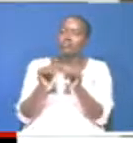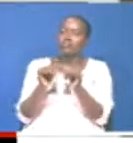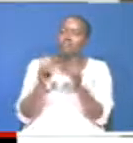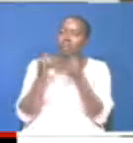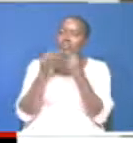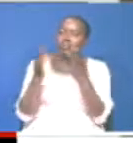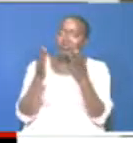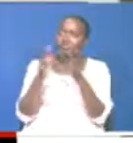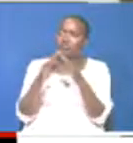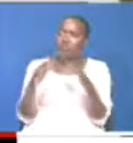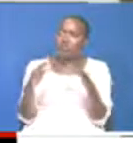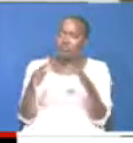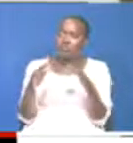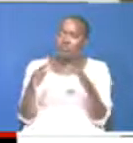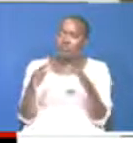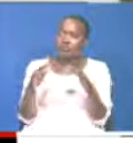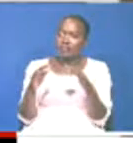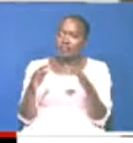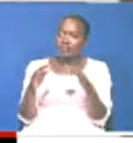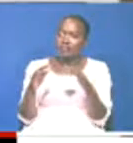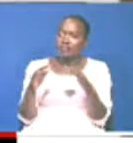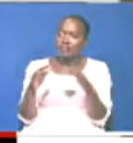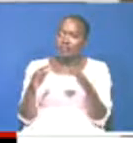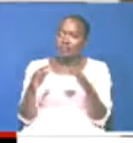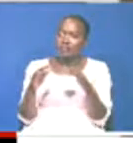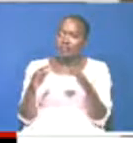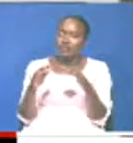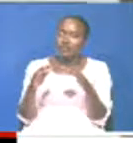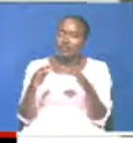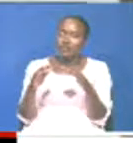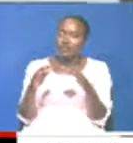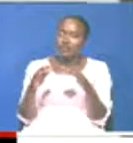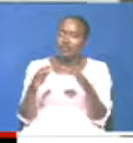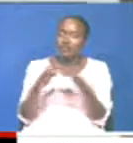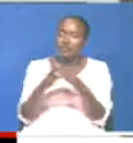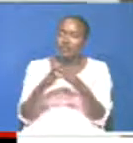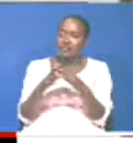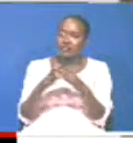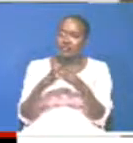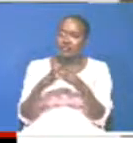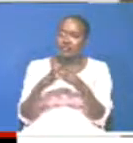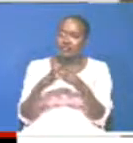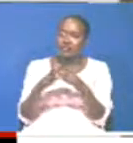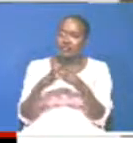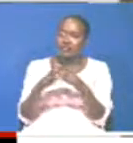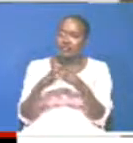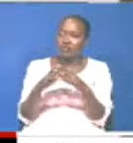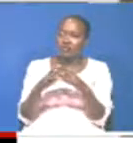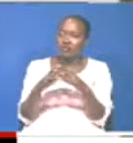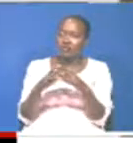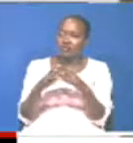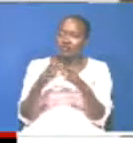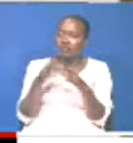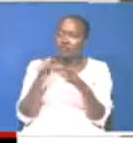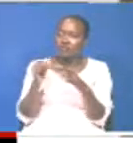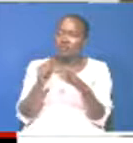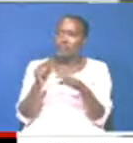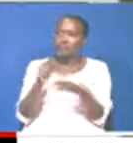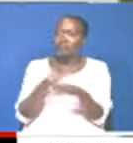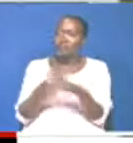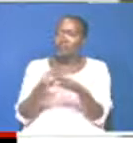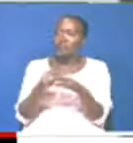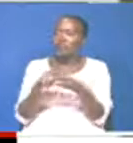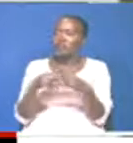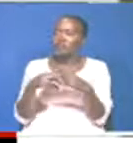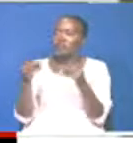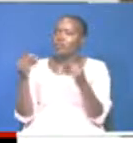House down near KBS, where it was then during that particular time. So once it was taken to